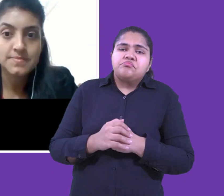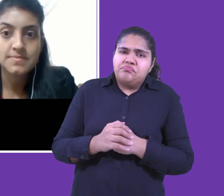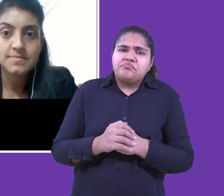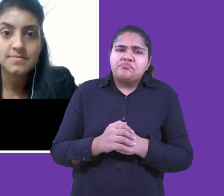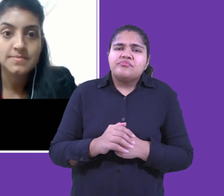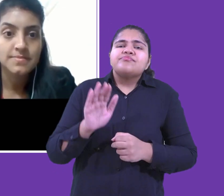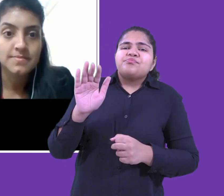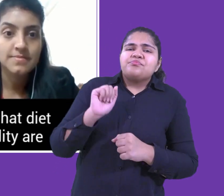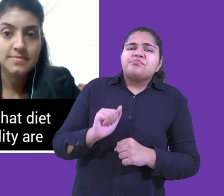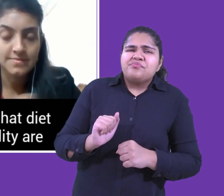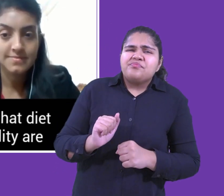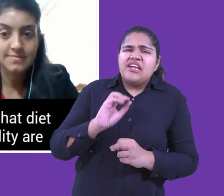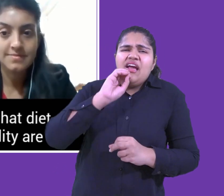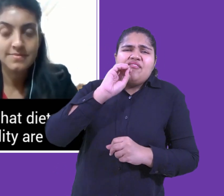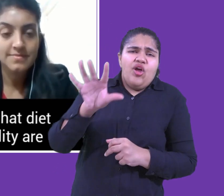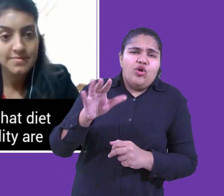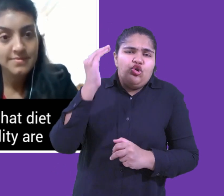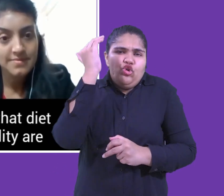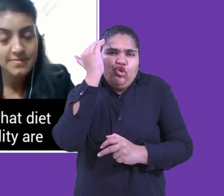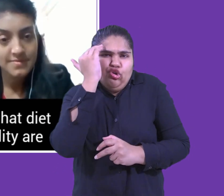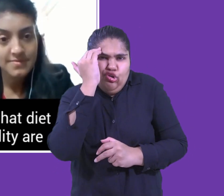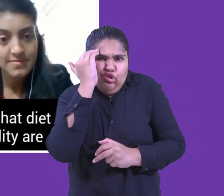See, this is a common